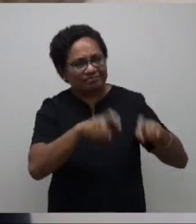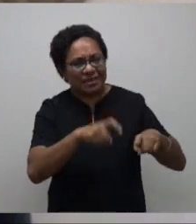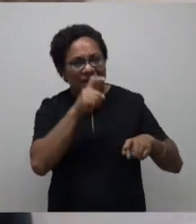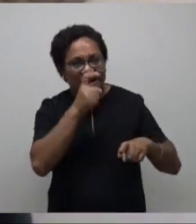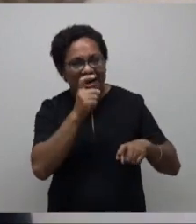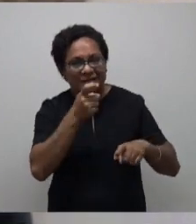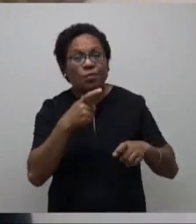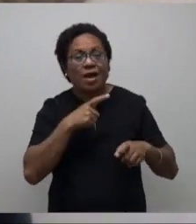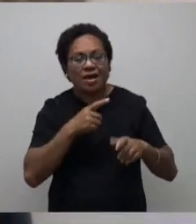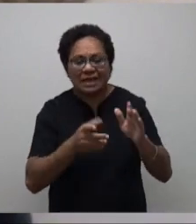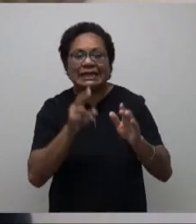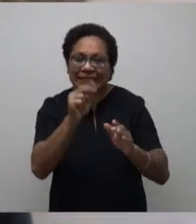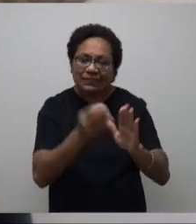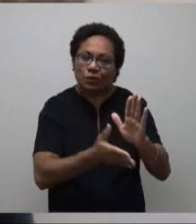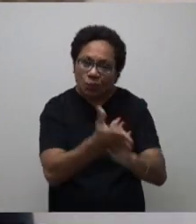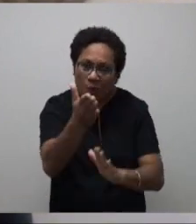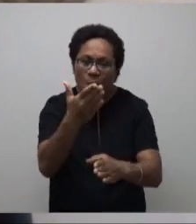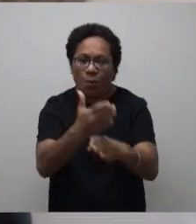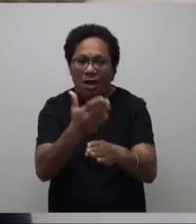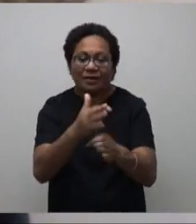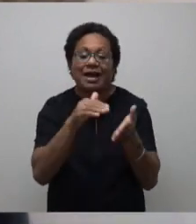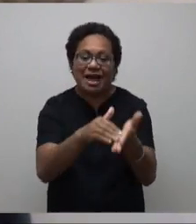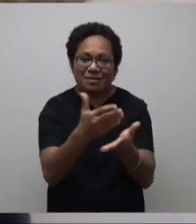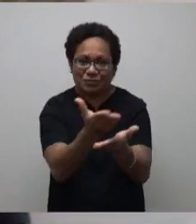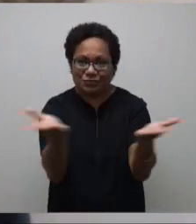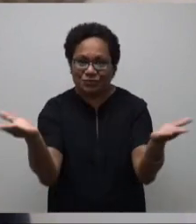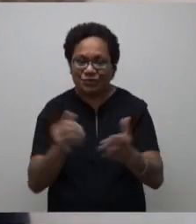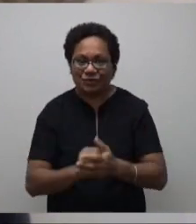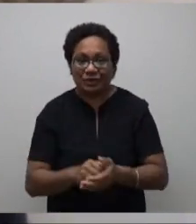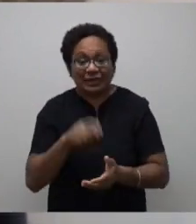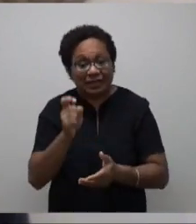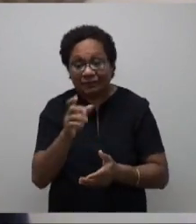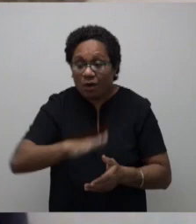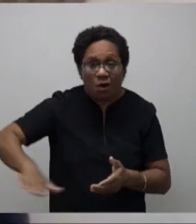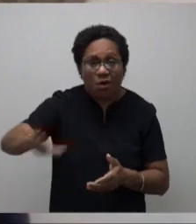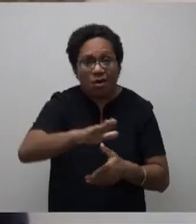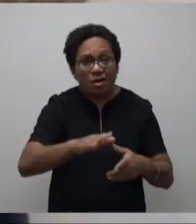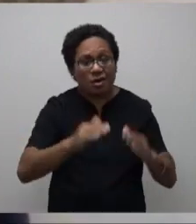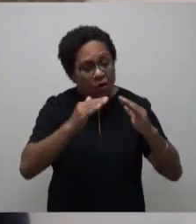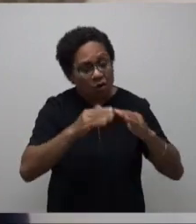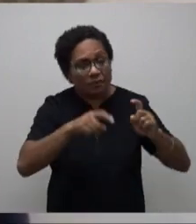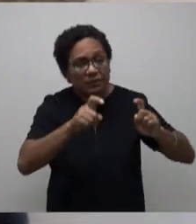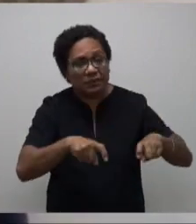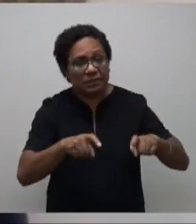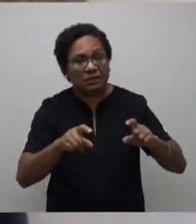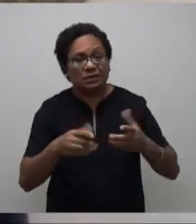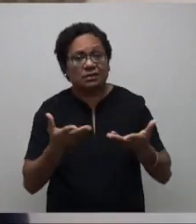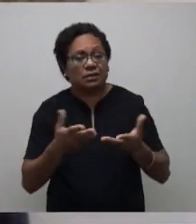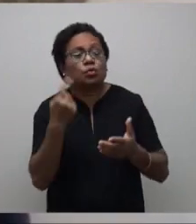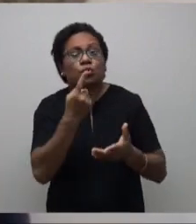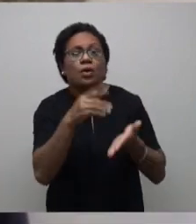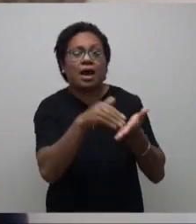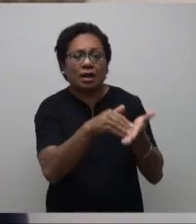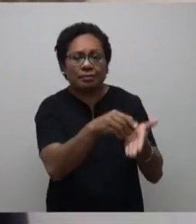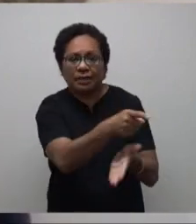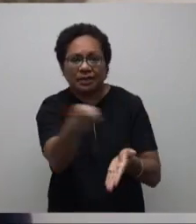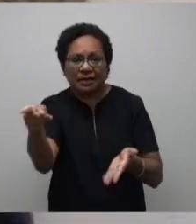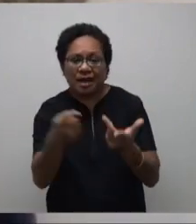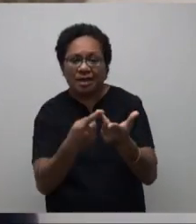no response to this outbreak, and there would be nobody left to care for sick patients in hospitals, whether they have COVID or